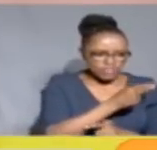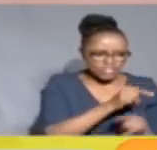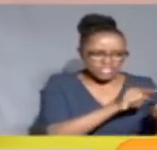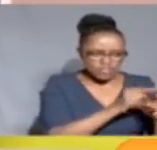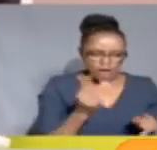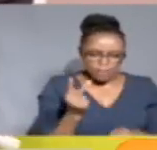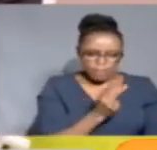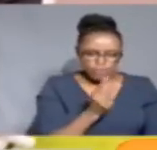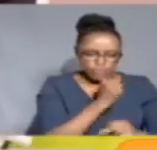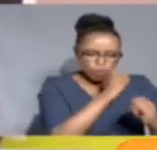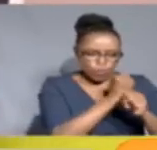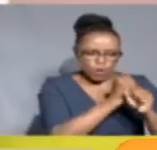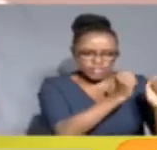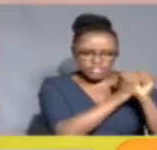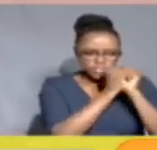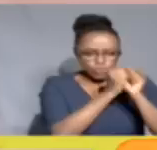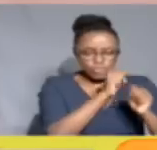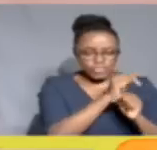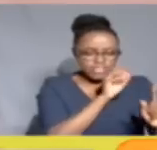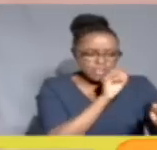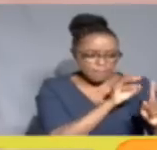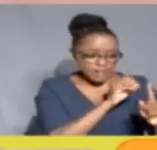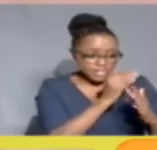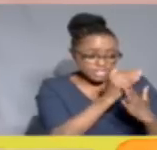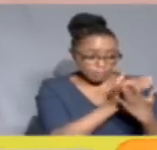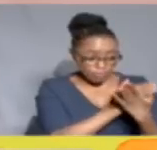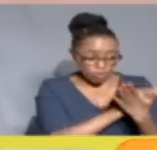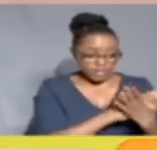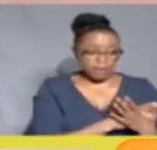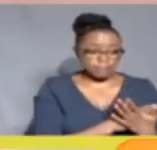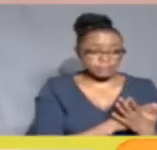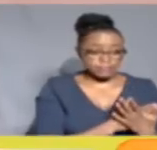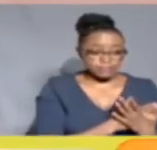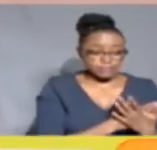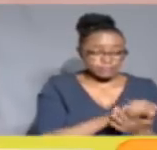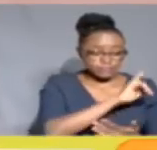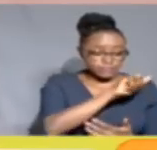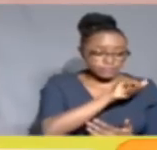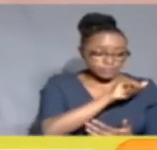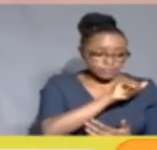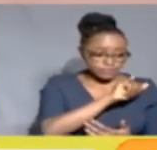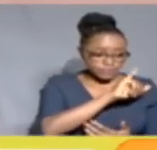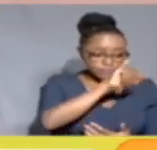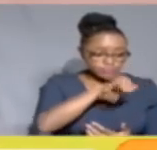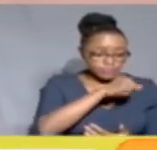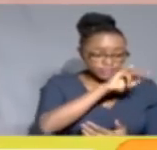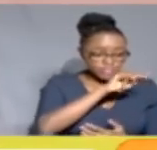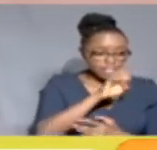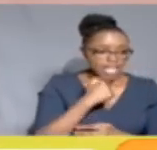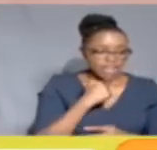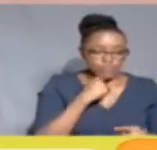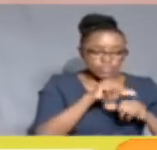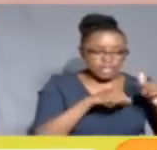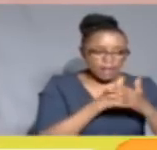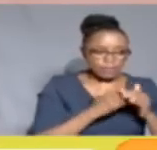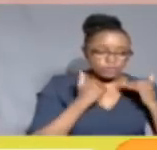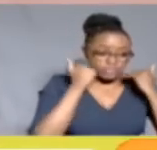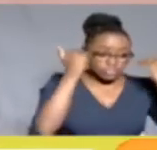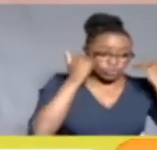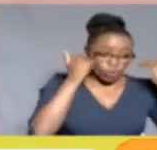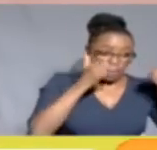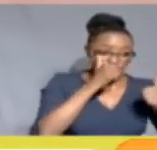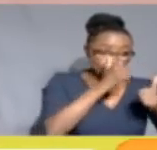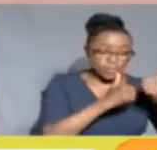two are working together on this mentorship program. Jane had mentioned something really important, trauma,